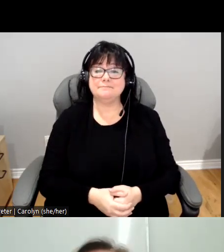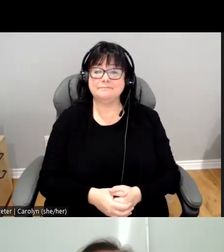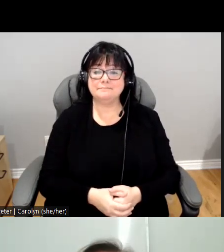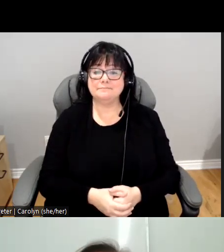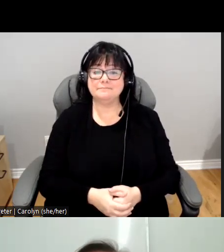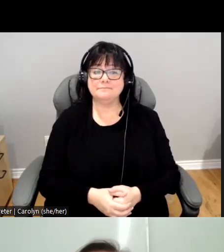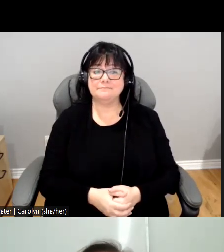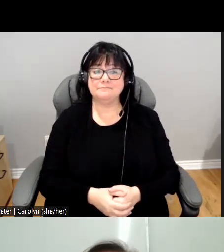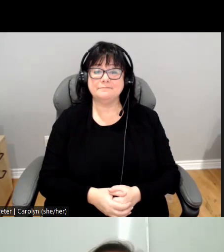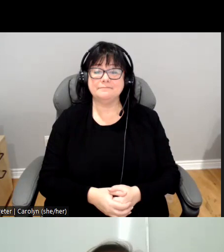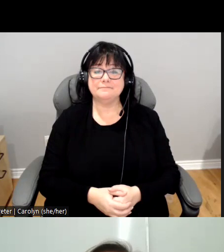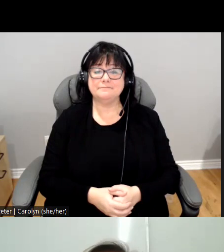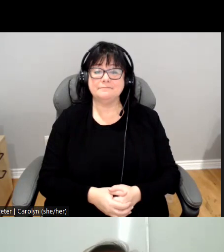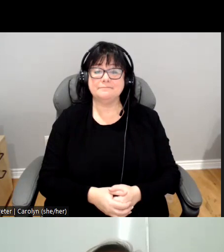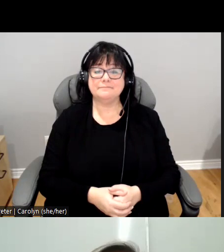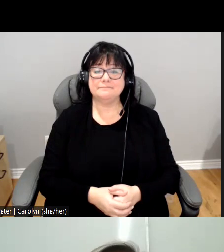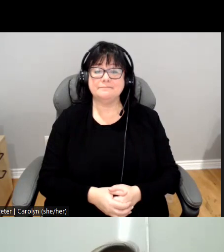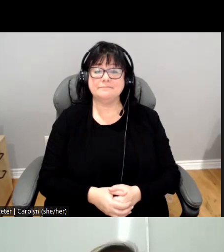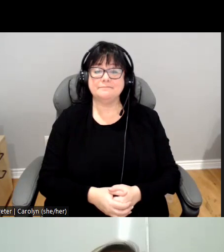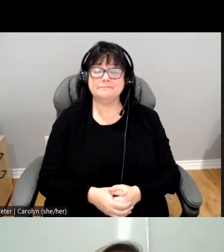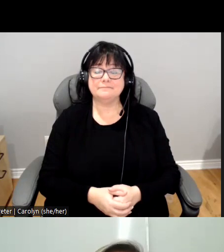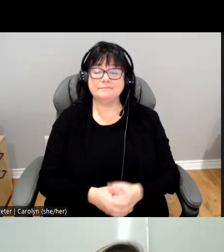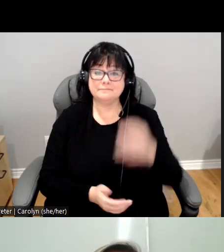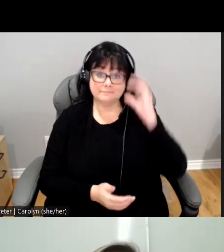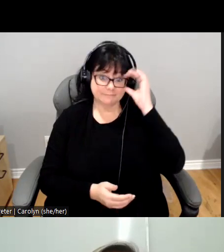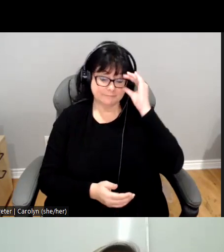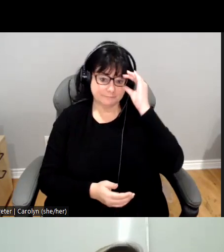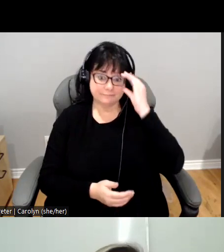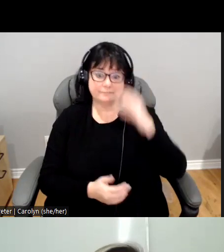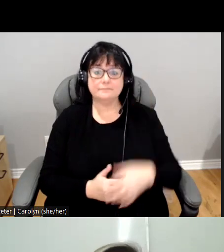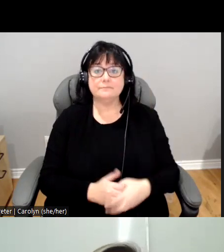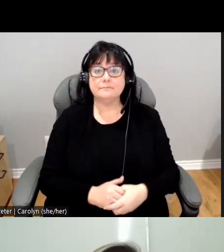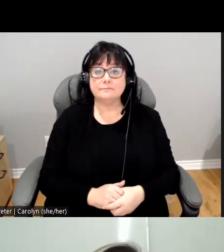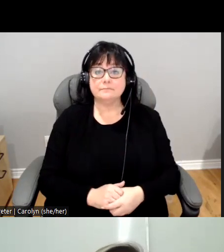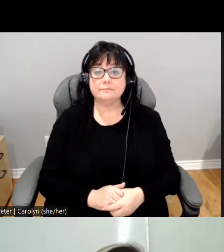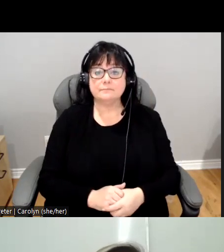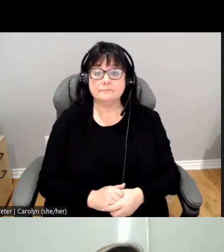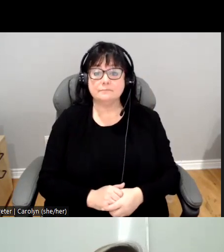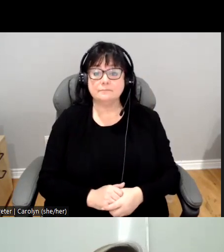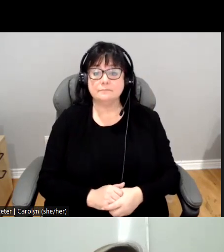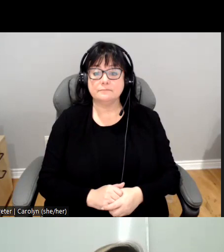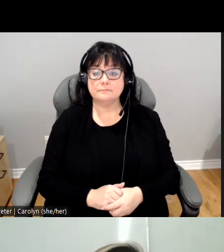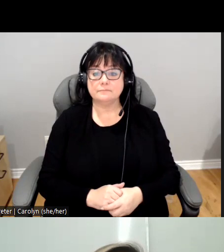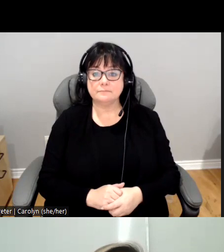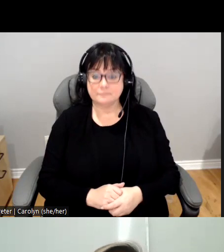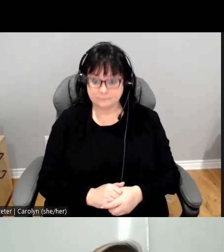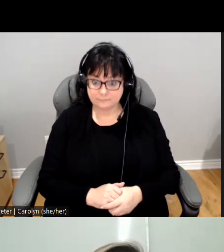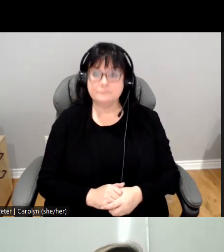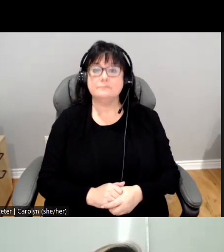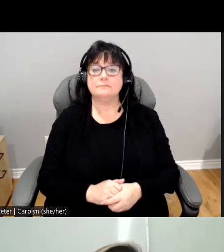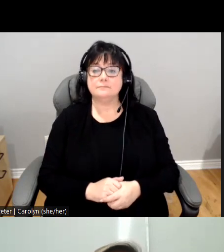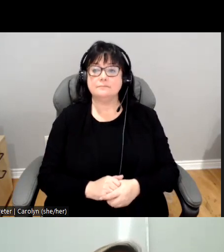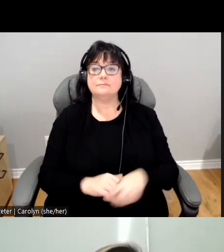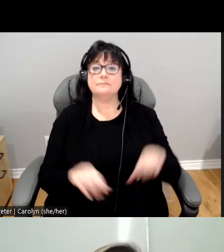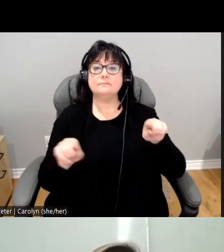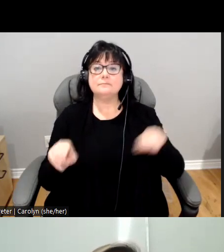One of the, just a few things about this, because even though both of the programs, I run both of the programs and they're technically part of the same